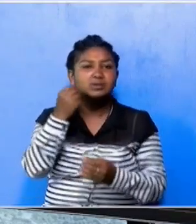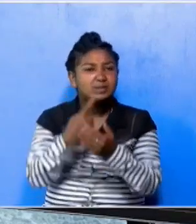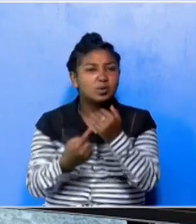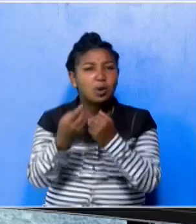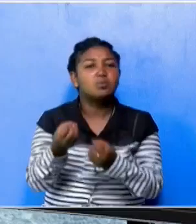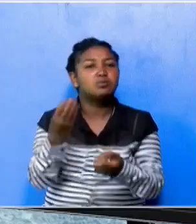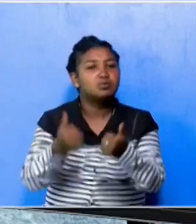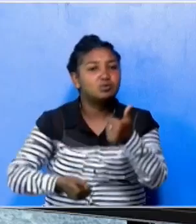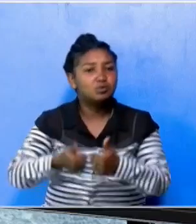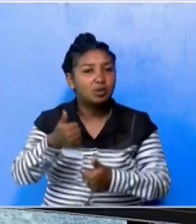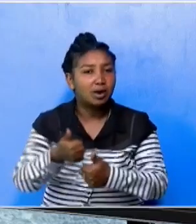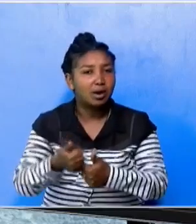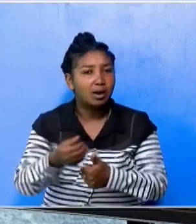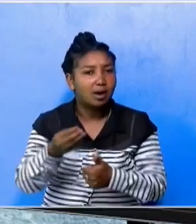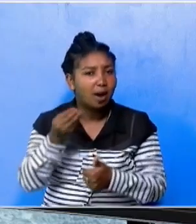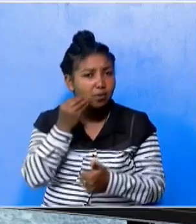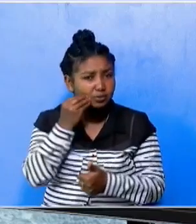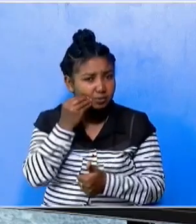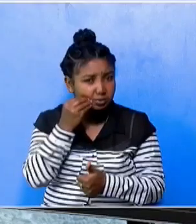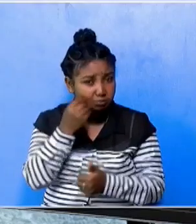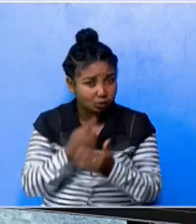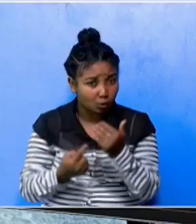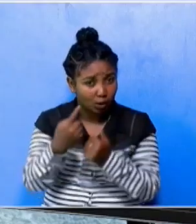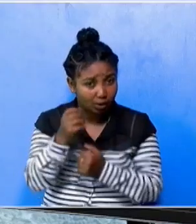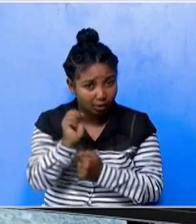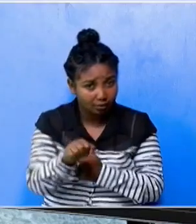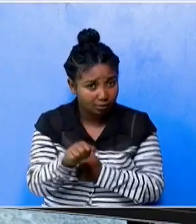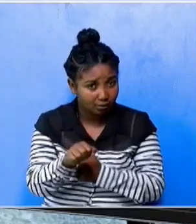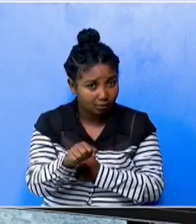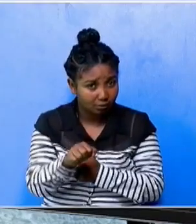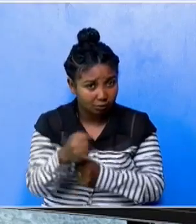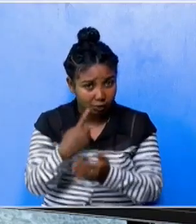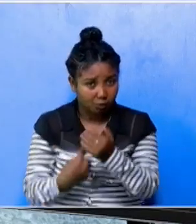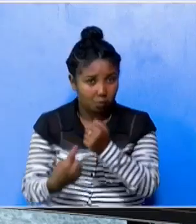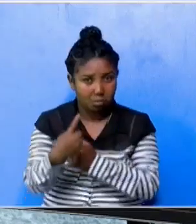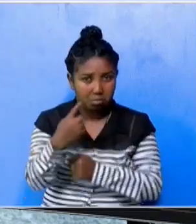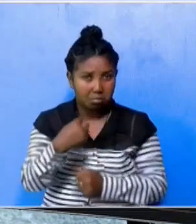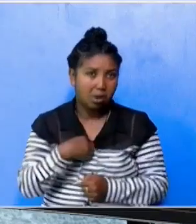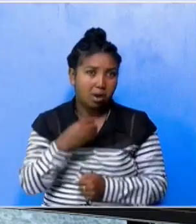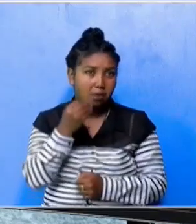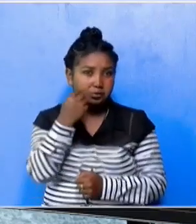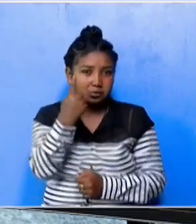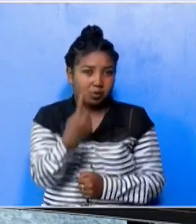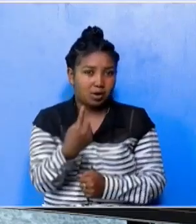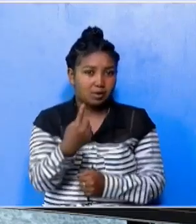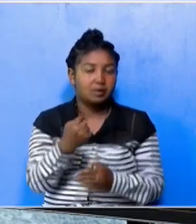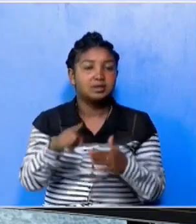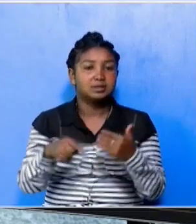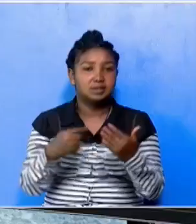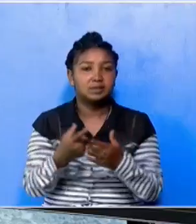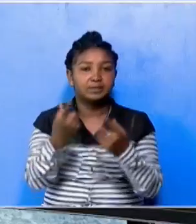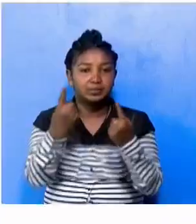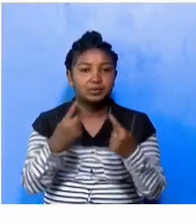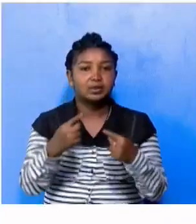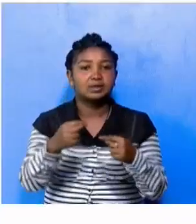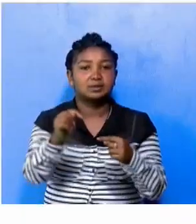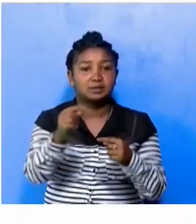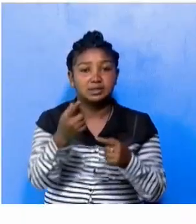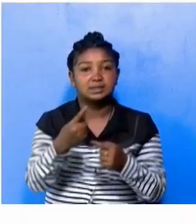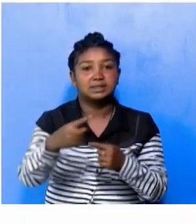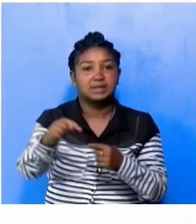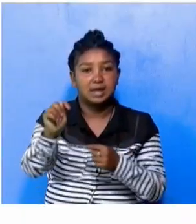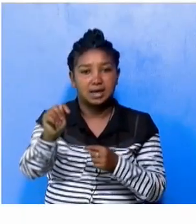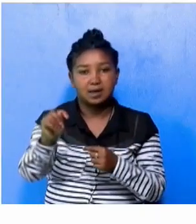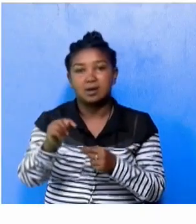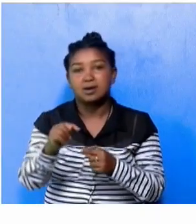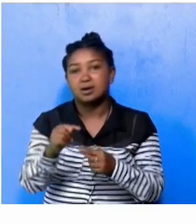plural? Or the house is singular or plural? That is singular, eh? So the house is. Here this